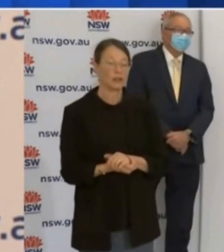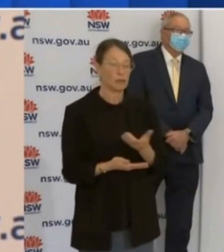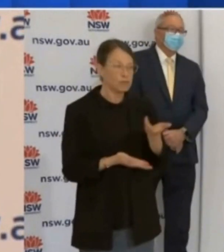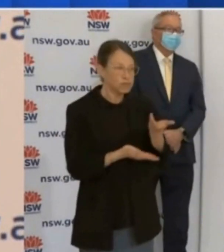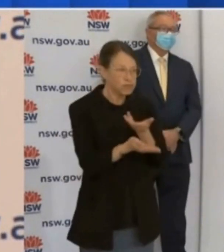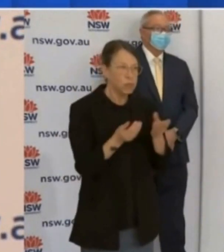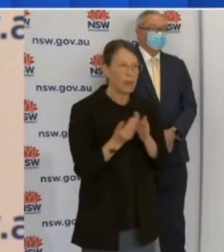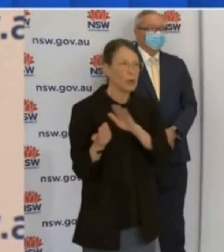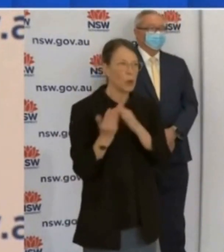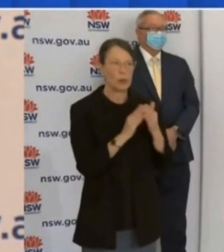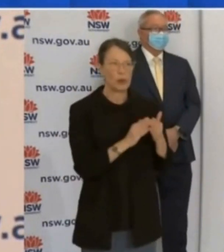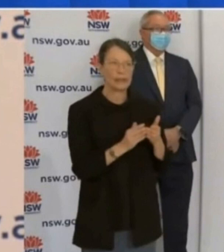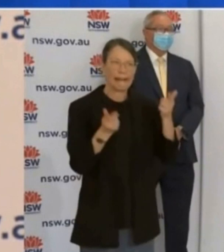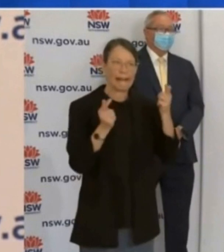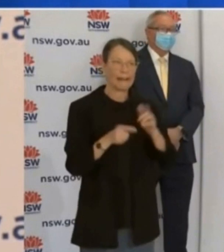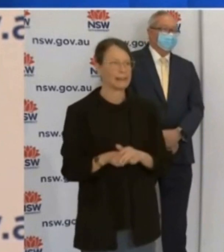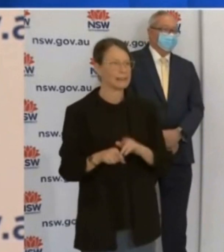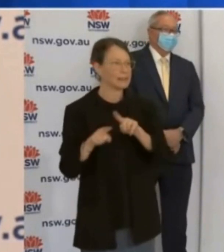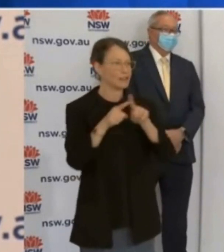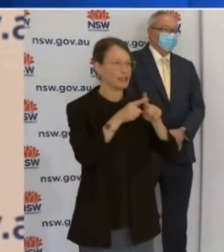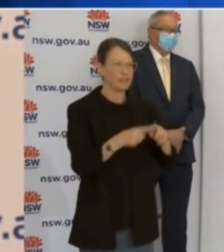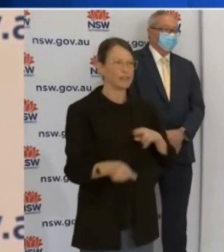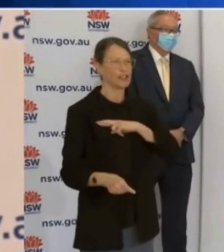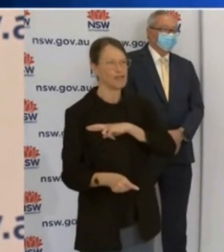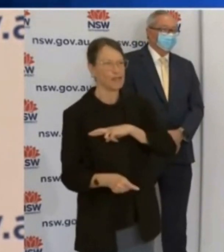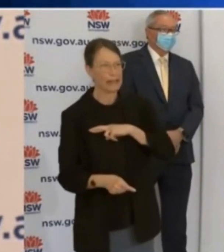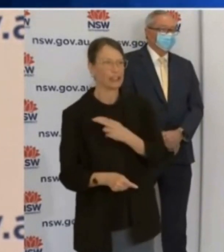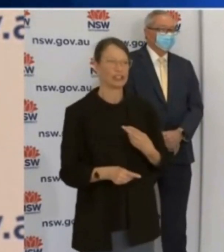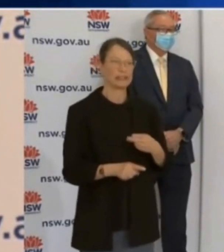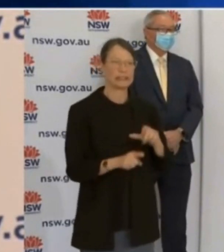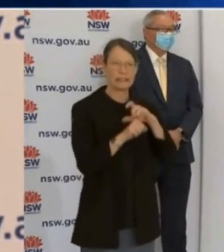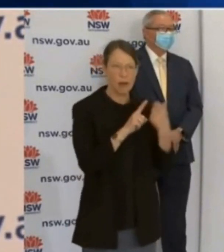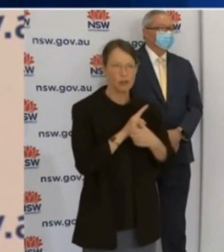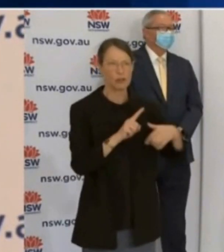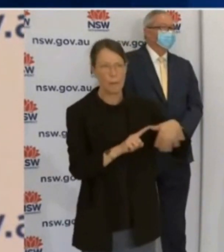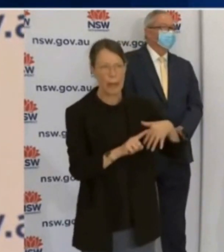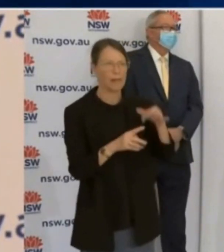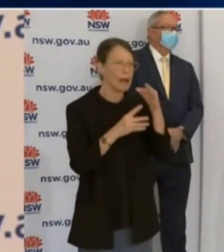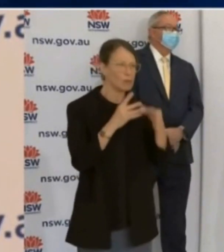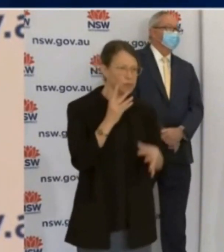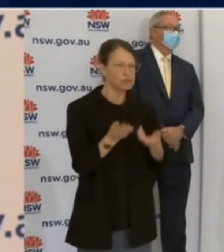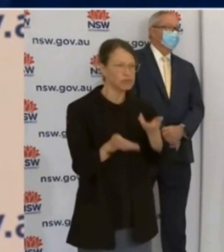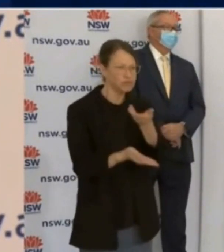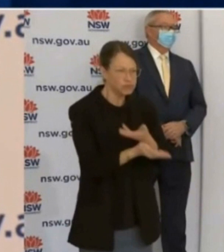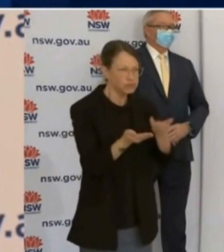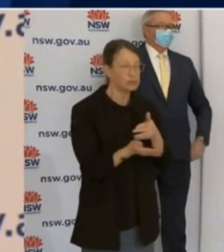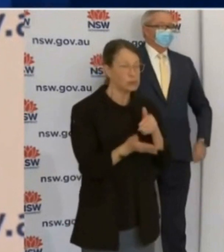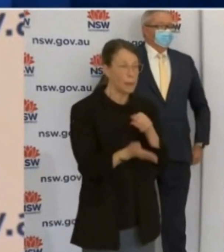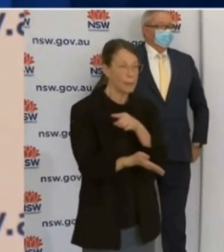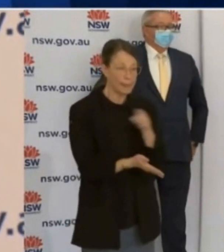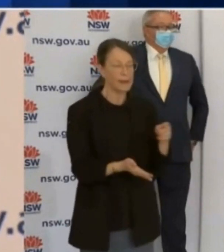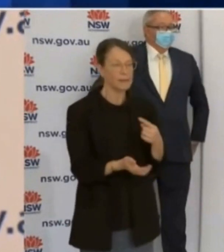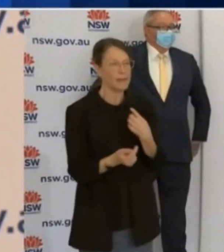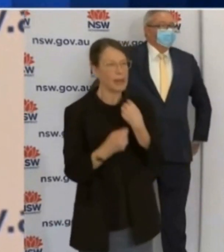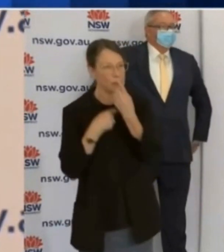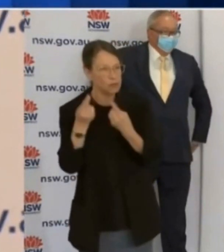explain. As the Premier said, there are some communities where we need to increase the understanding about the